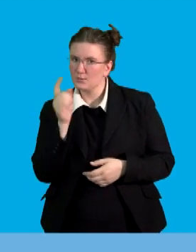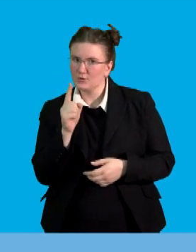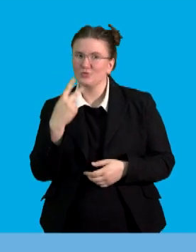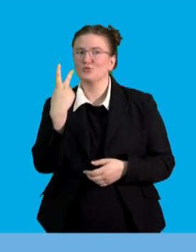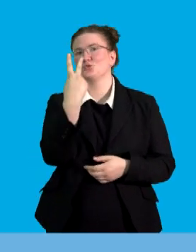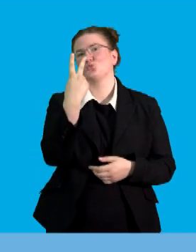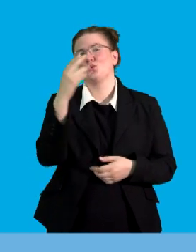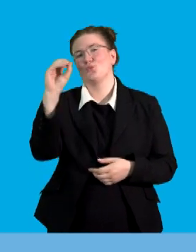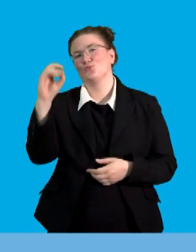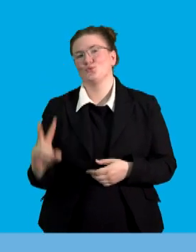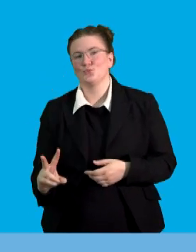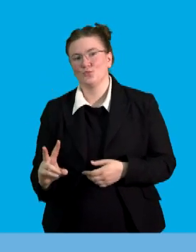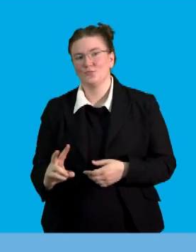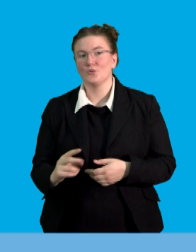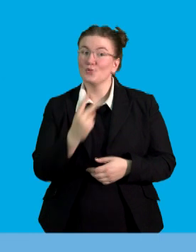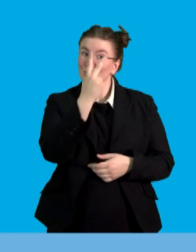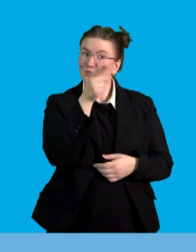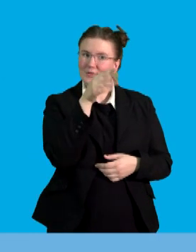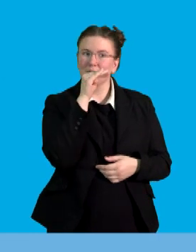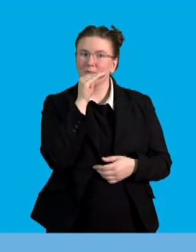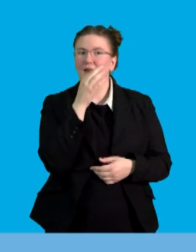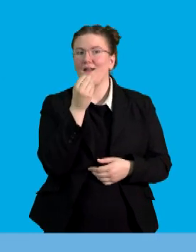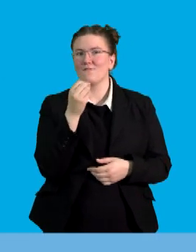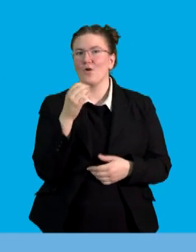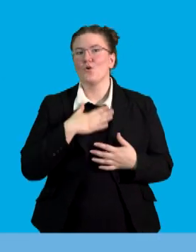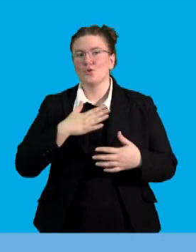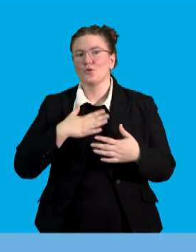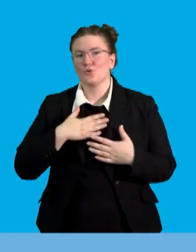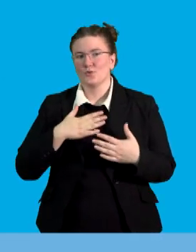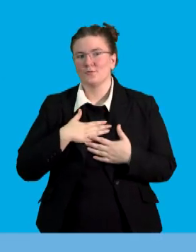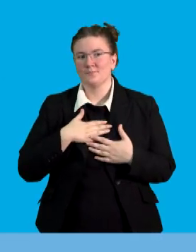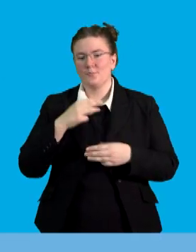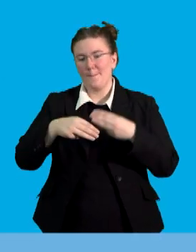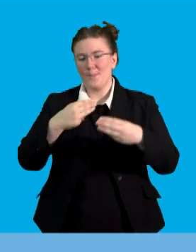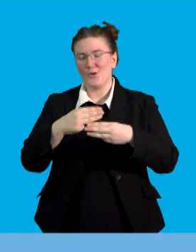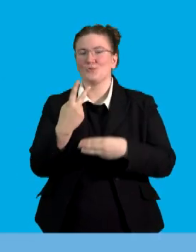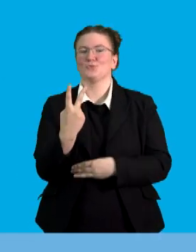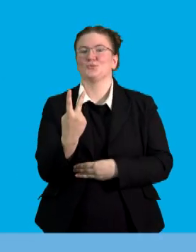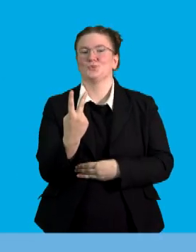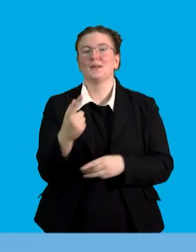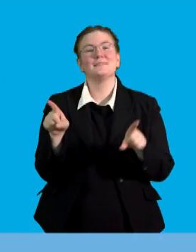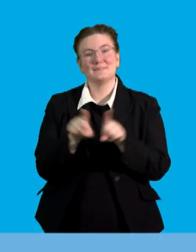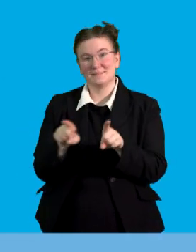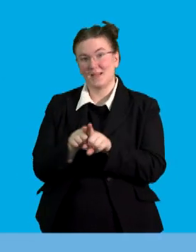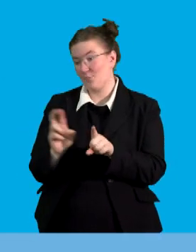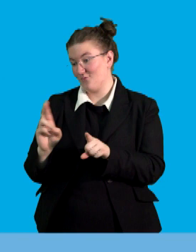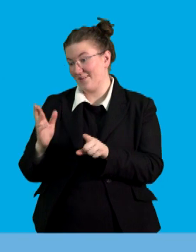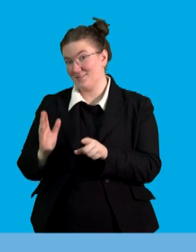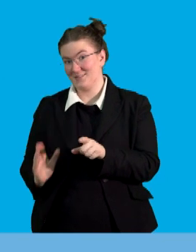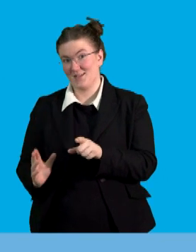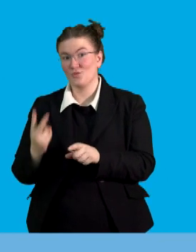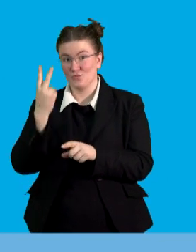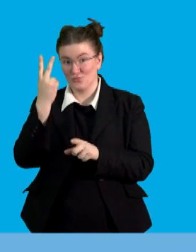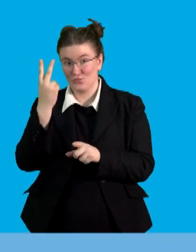that 2 tells us that we have 2 oxygen molecules. Same thing applies on the right-hand side. That 2